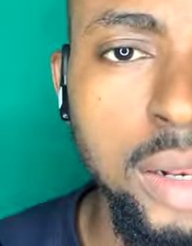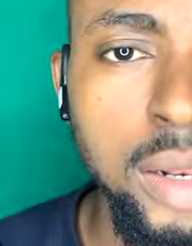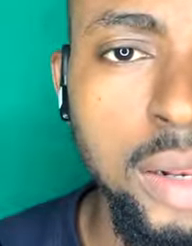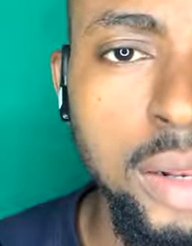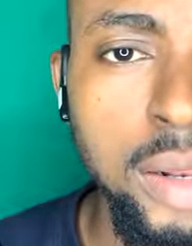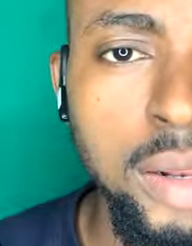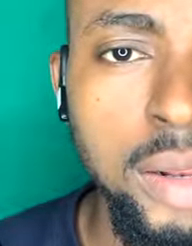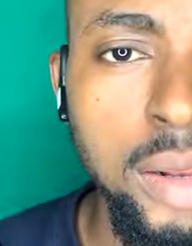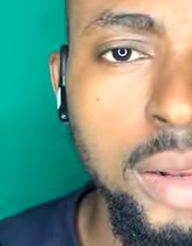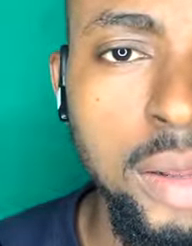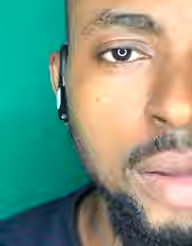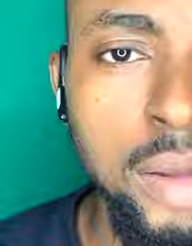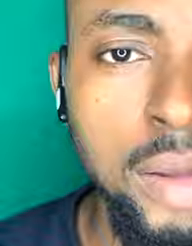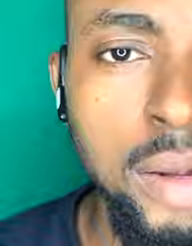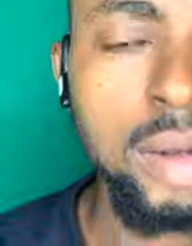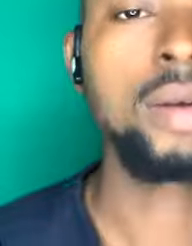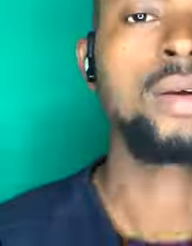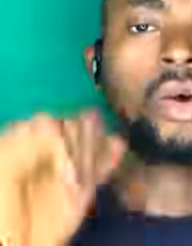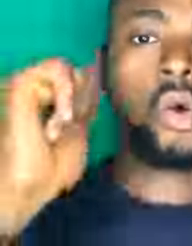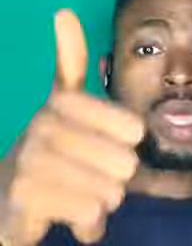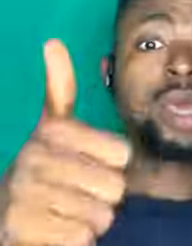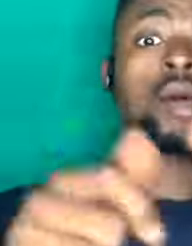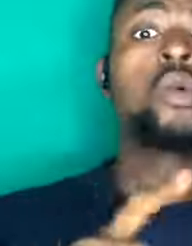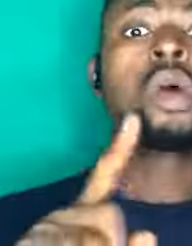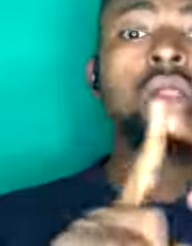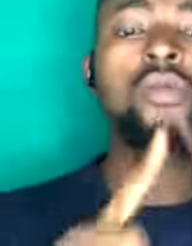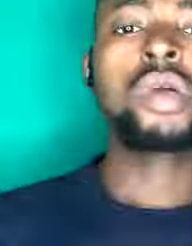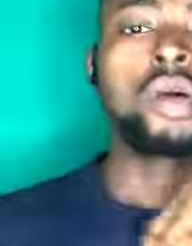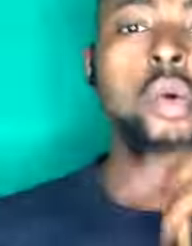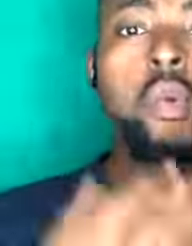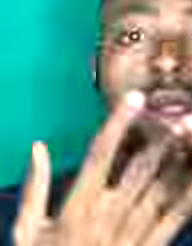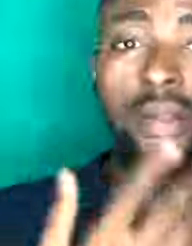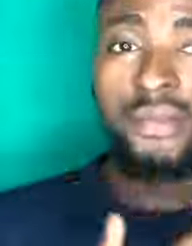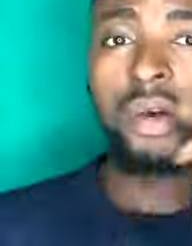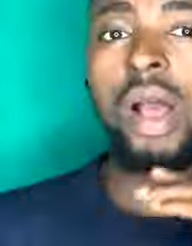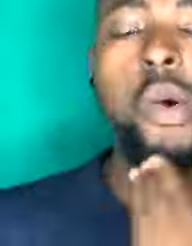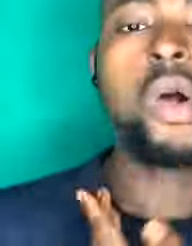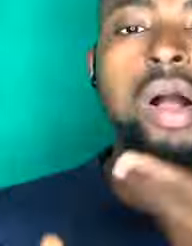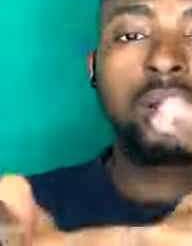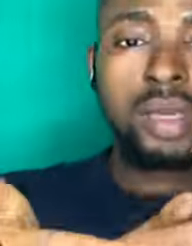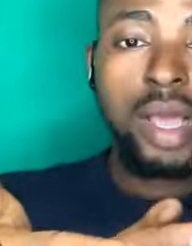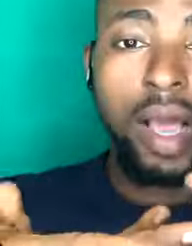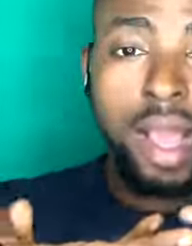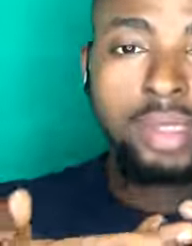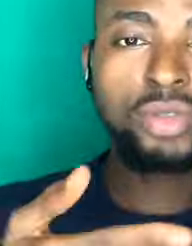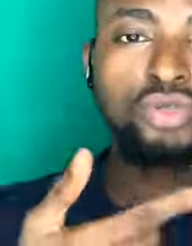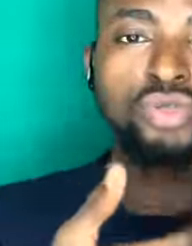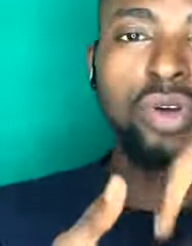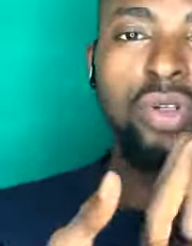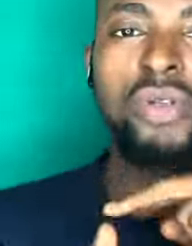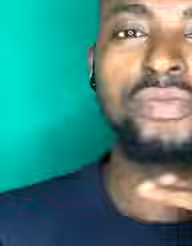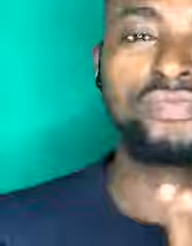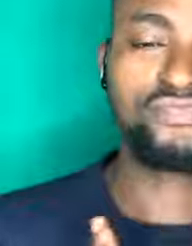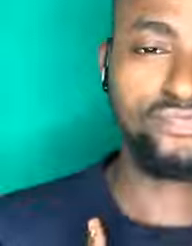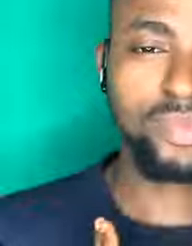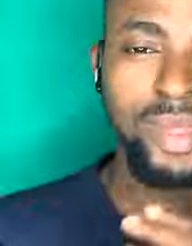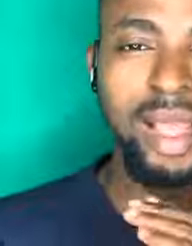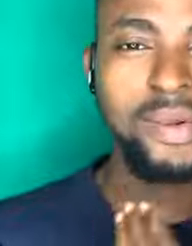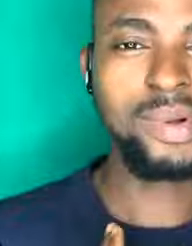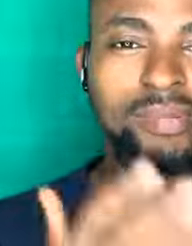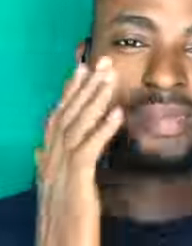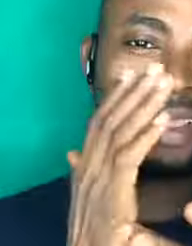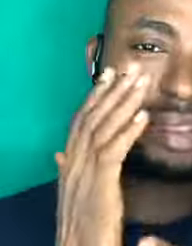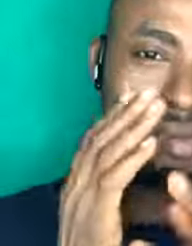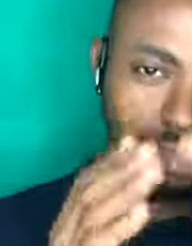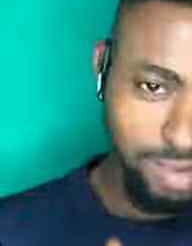for our guest to join us, our technical guy who is behind the screen would add and also send